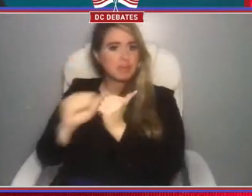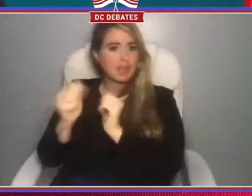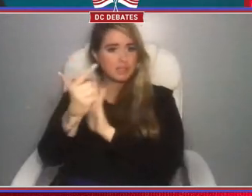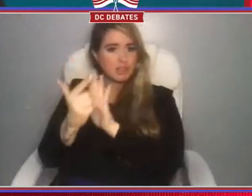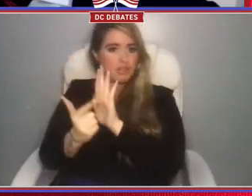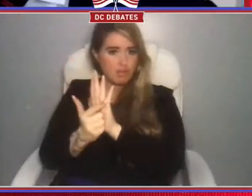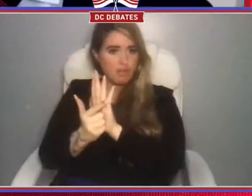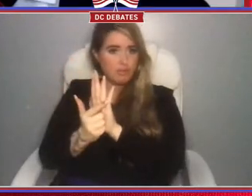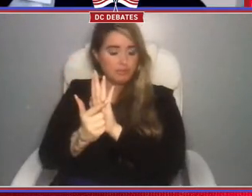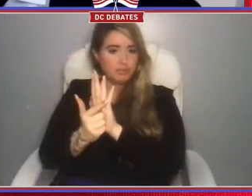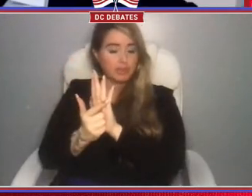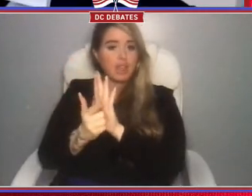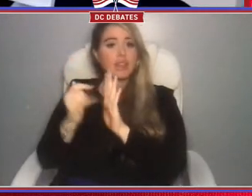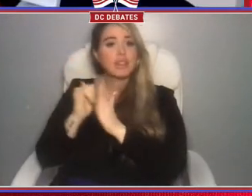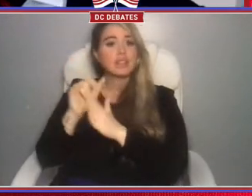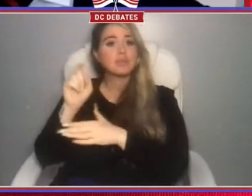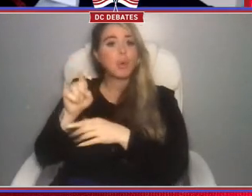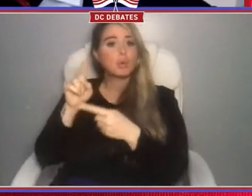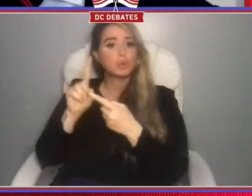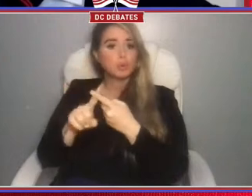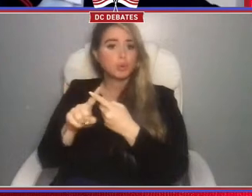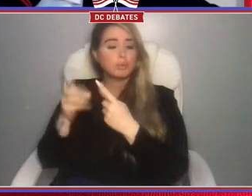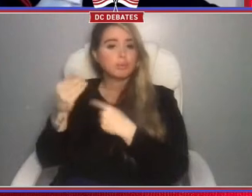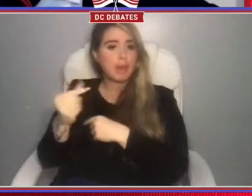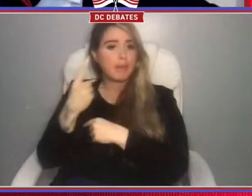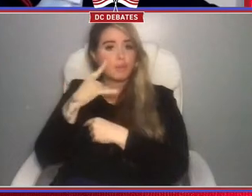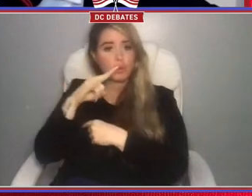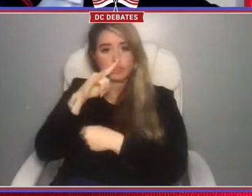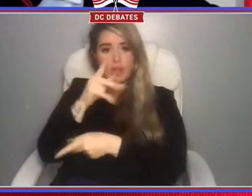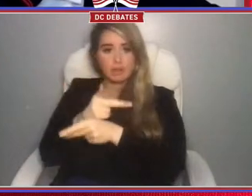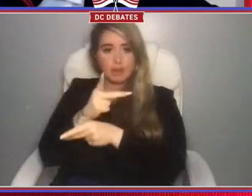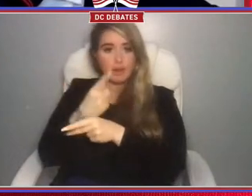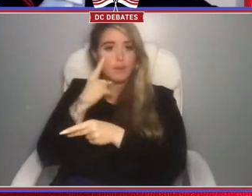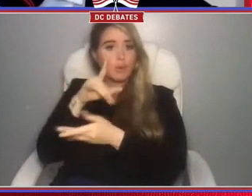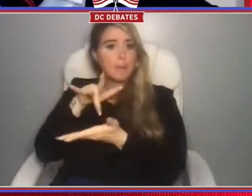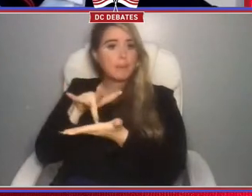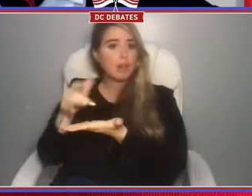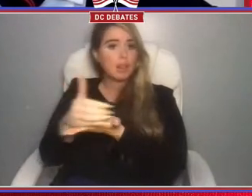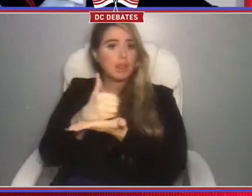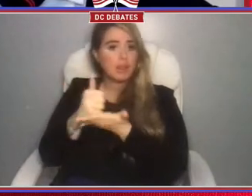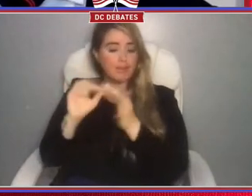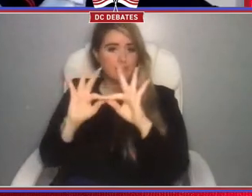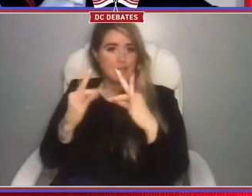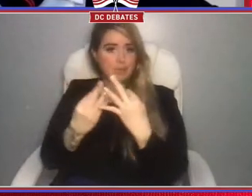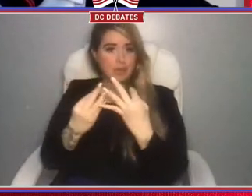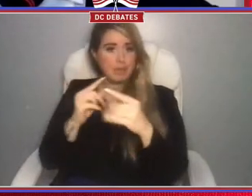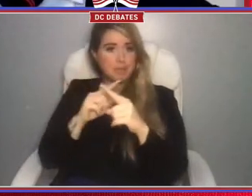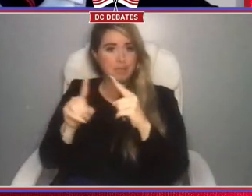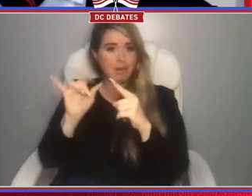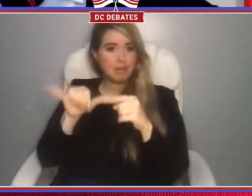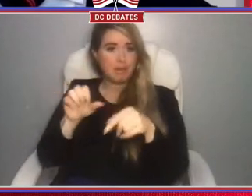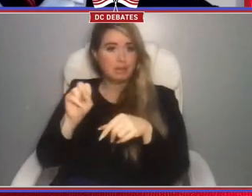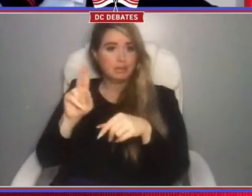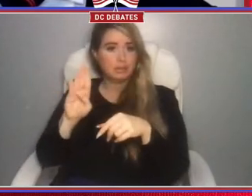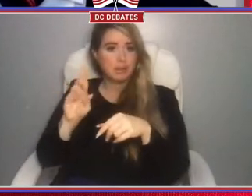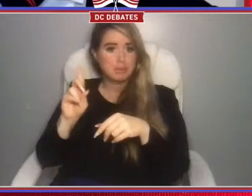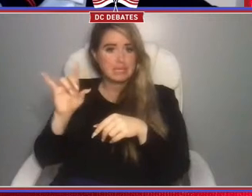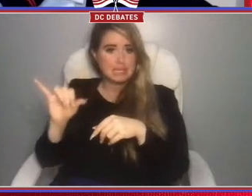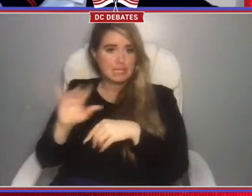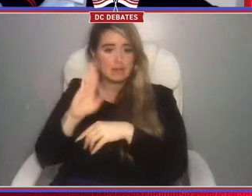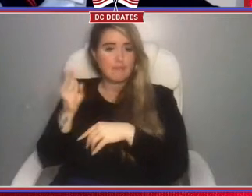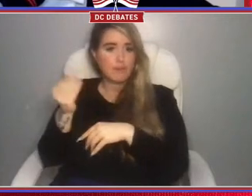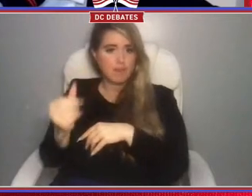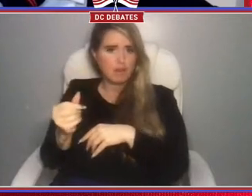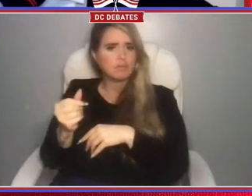was meant to subsidize the cost of childcare for middle-income families. But the expanded subsidies were never funded. What would you do as mayor to